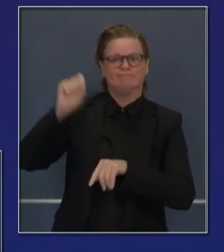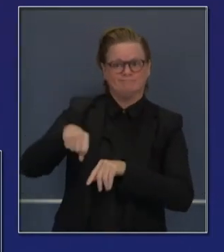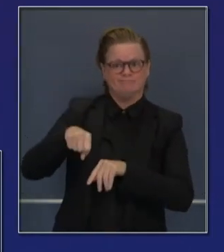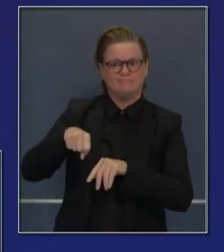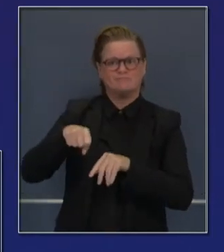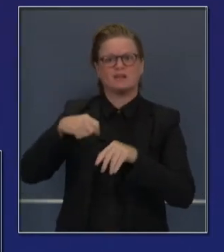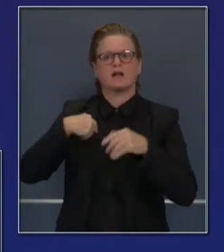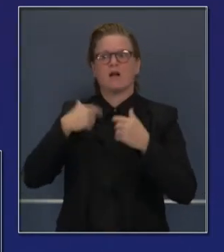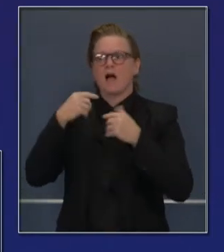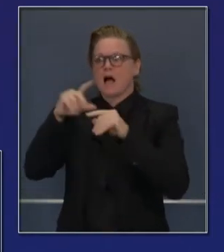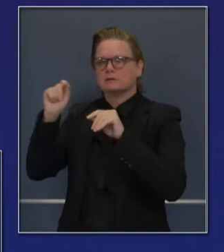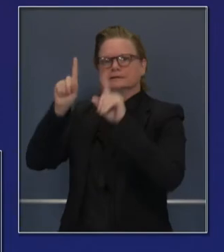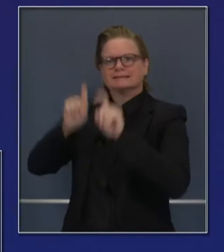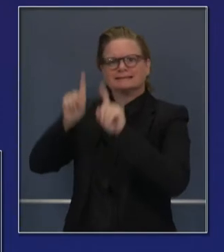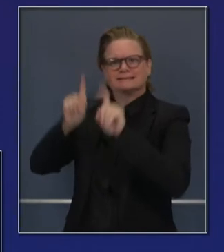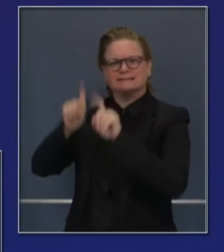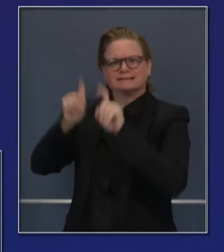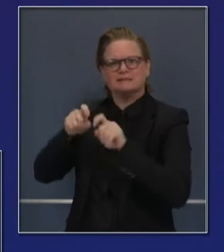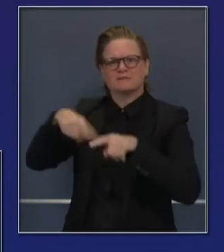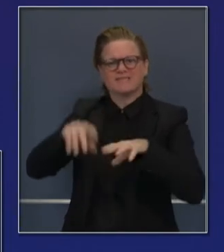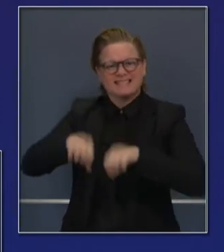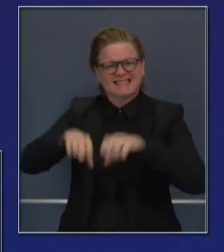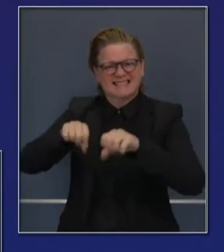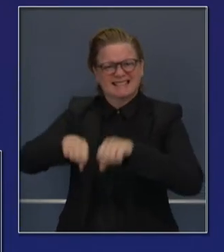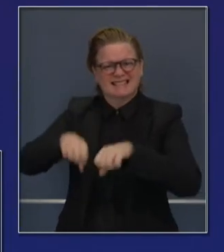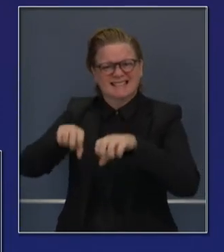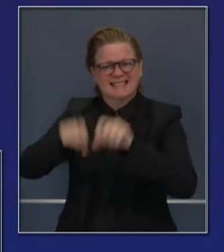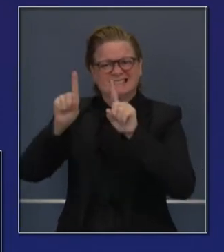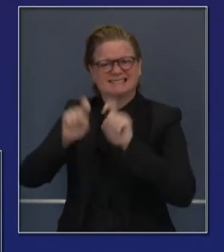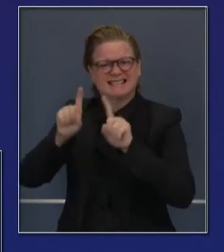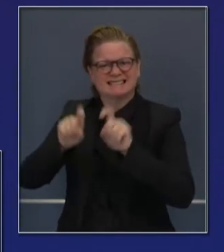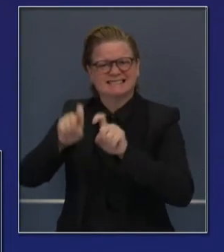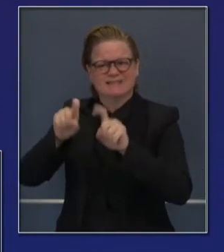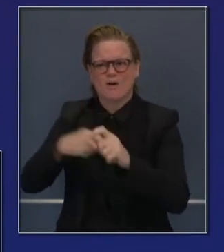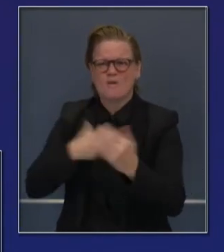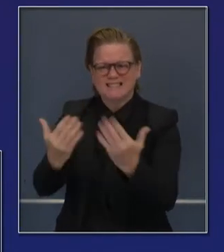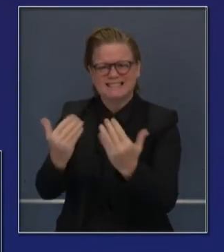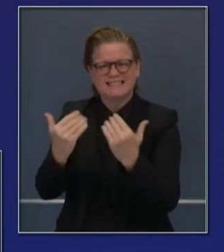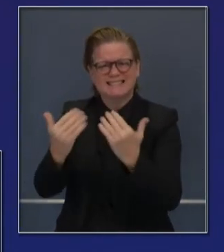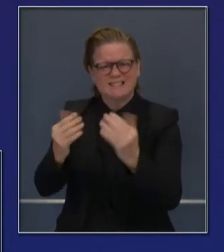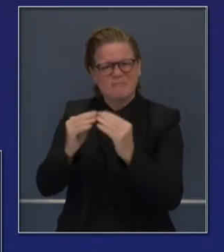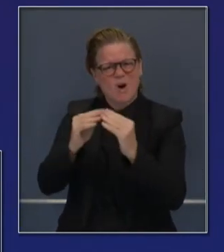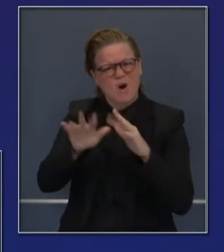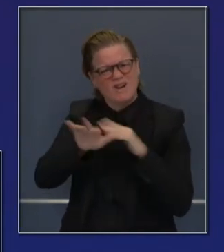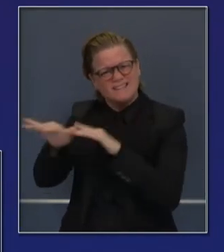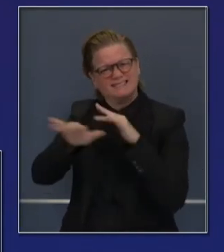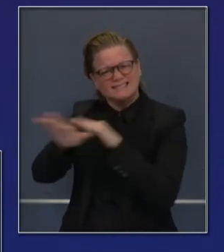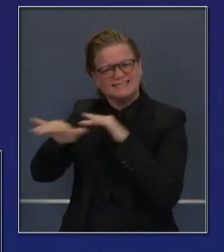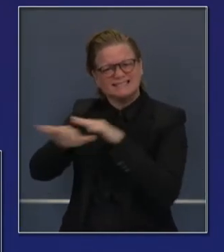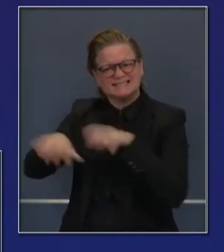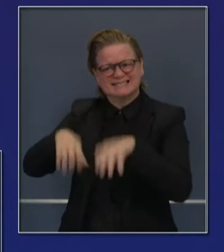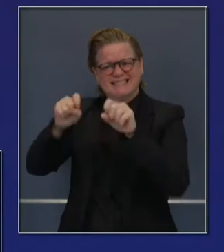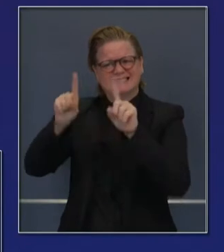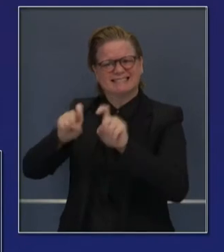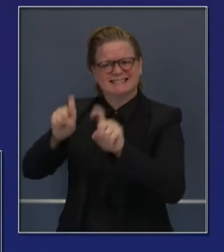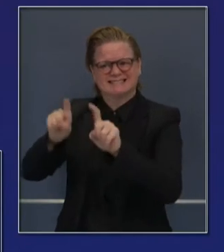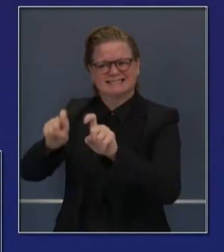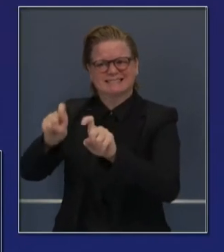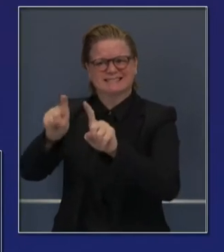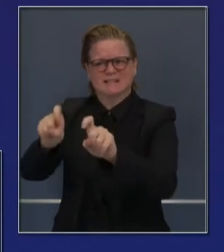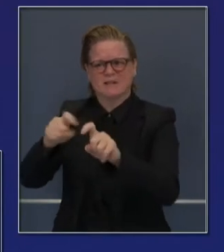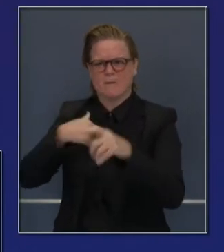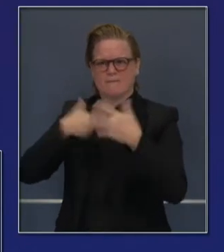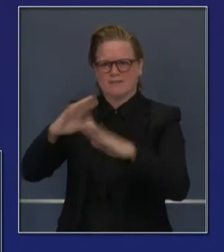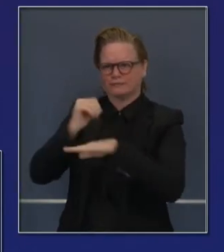need to see that number increase much more still, and certainly with the new state lab that's come online and the fact that they're